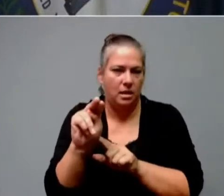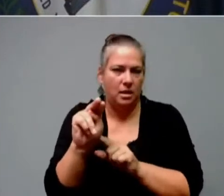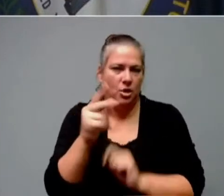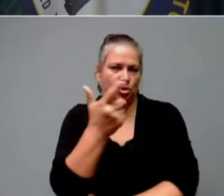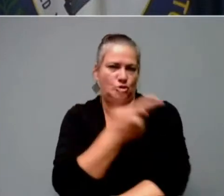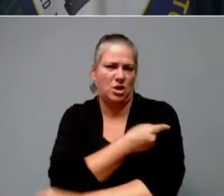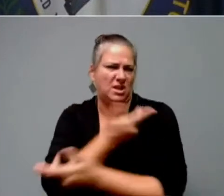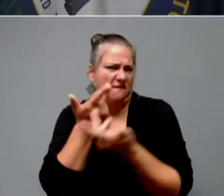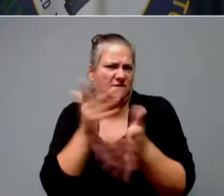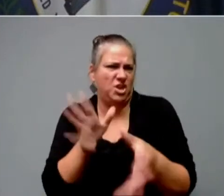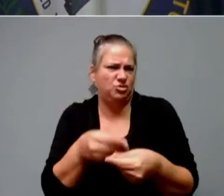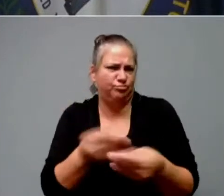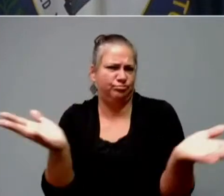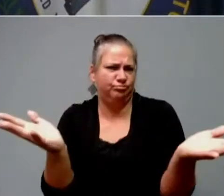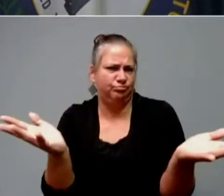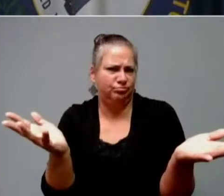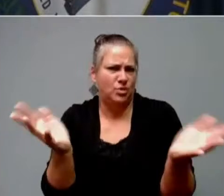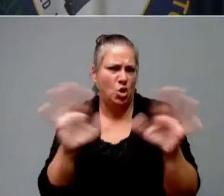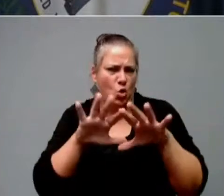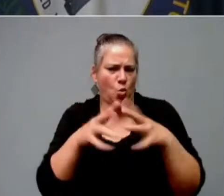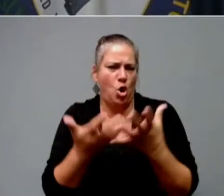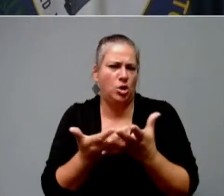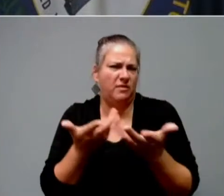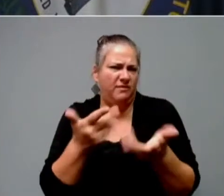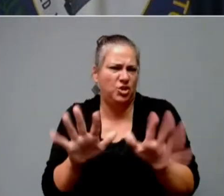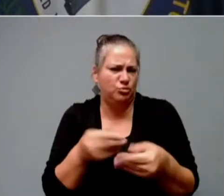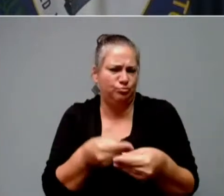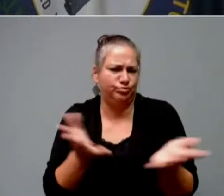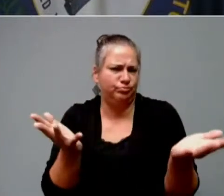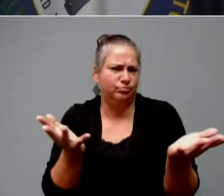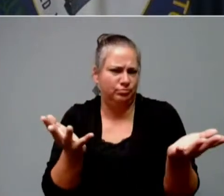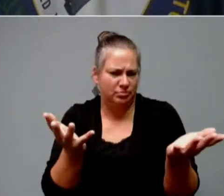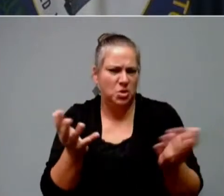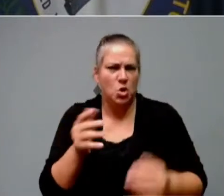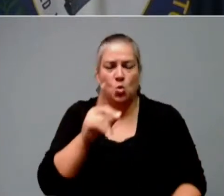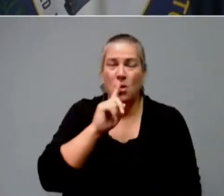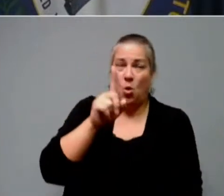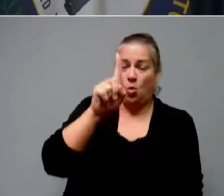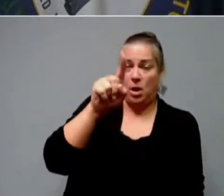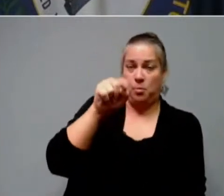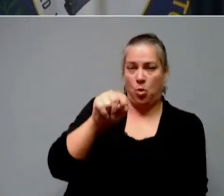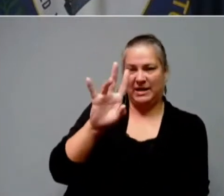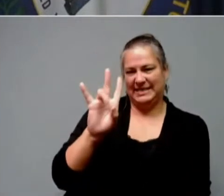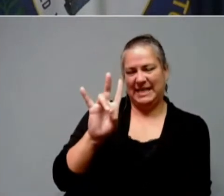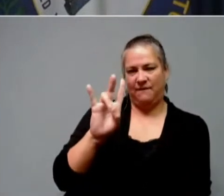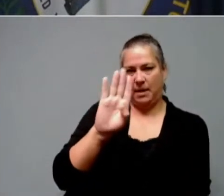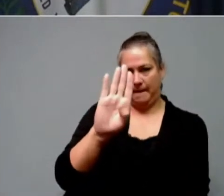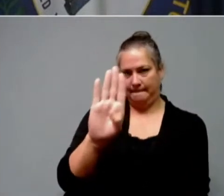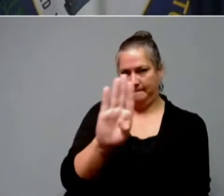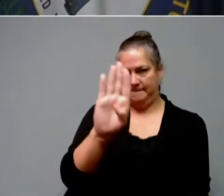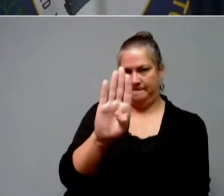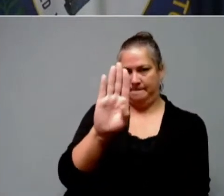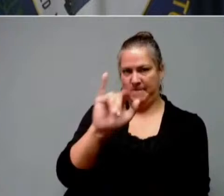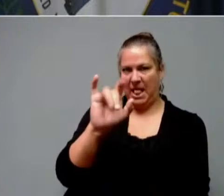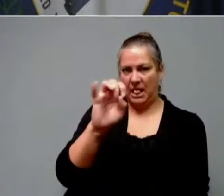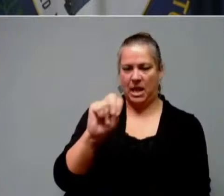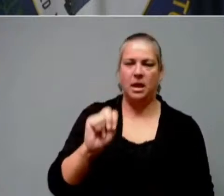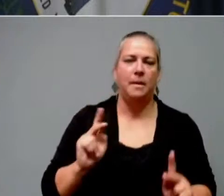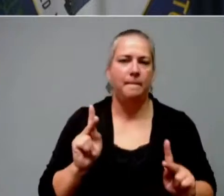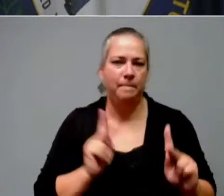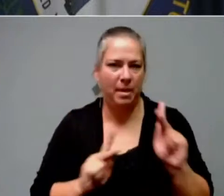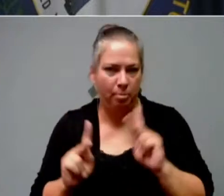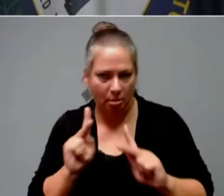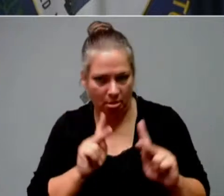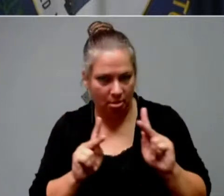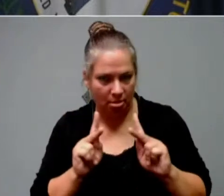human beings around the whole world. It's probably about 1.7 billion with a B human beings have had at least one